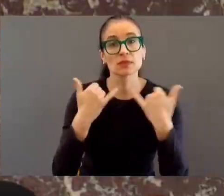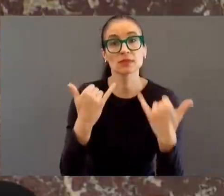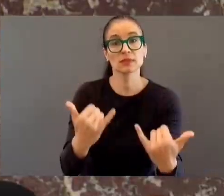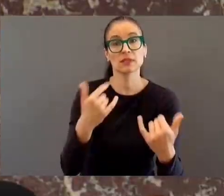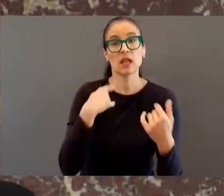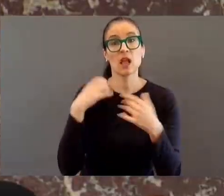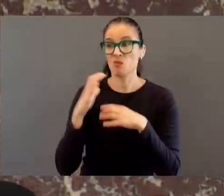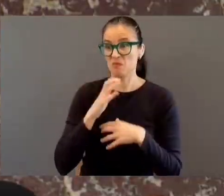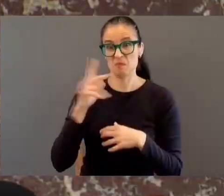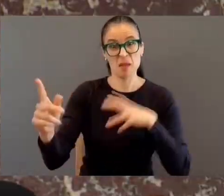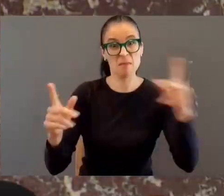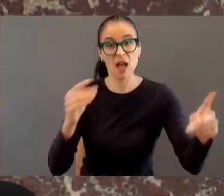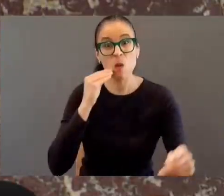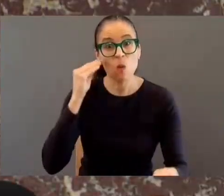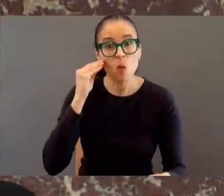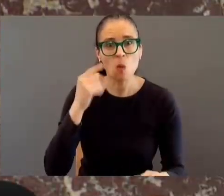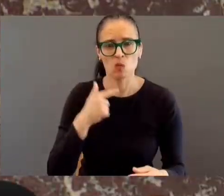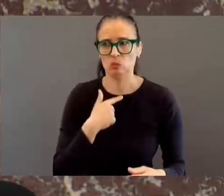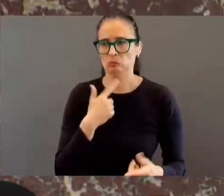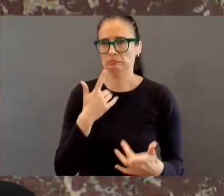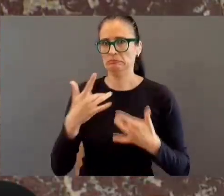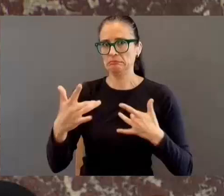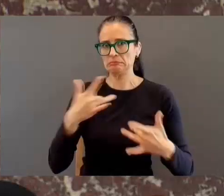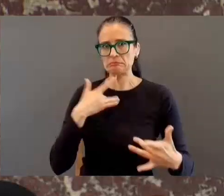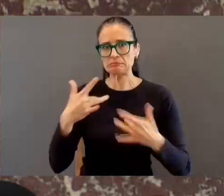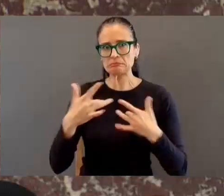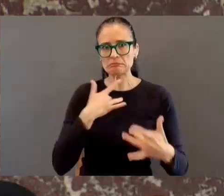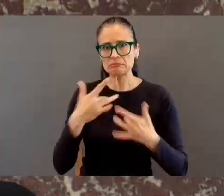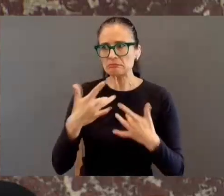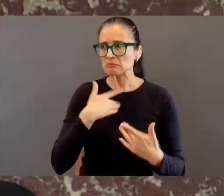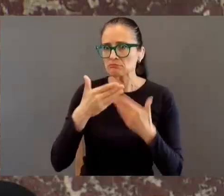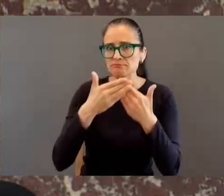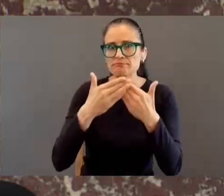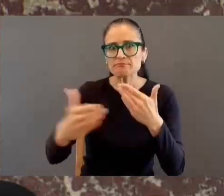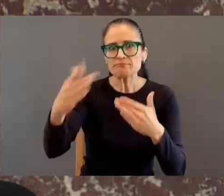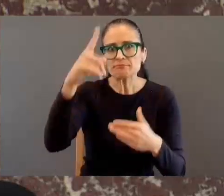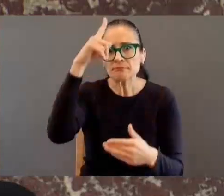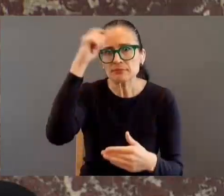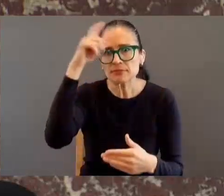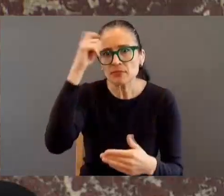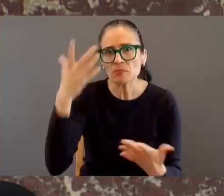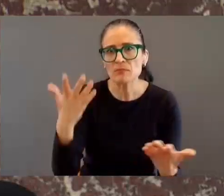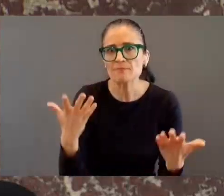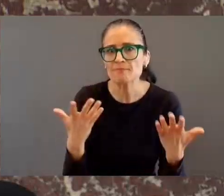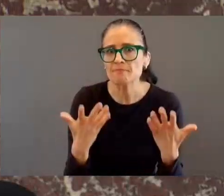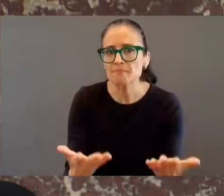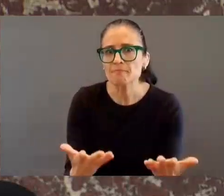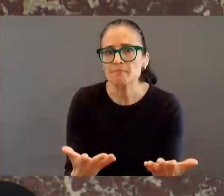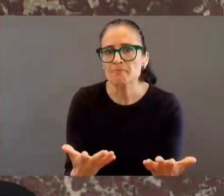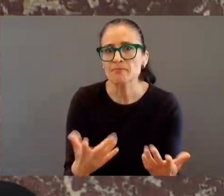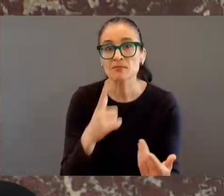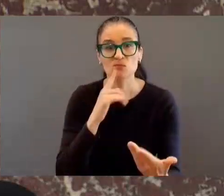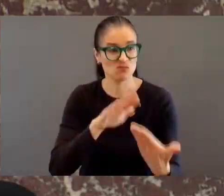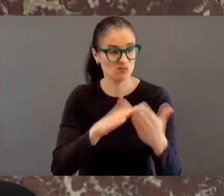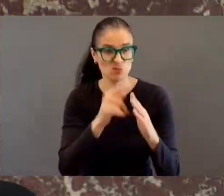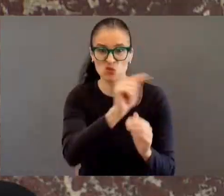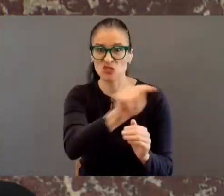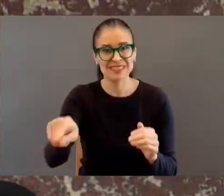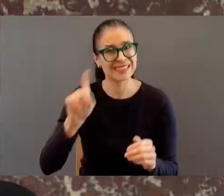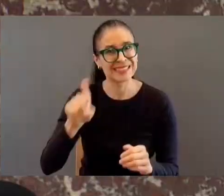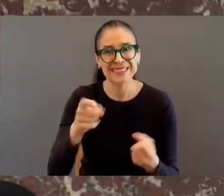was saying, these communities are in desperate need of support, and wildfire resilience is alarmingly inadequate and needs more